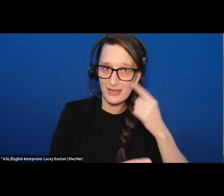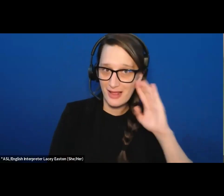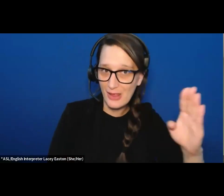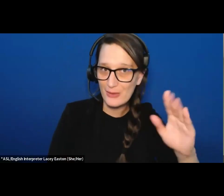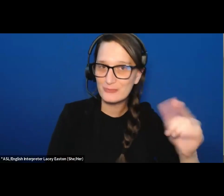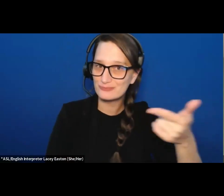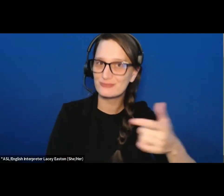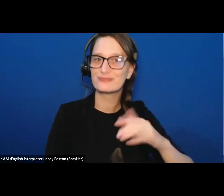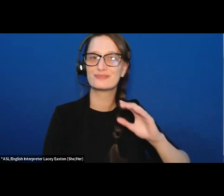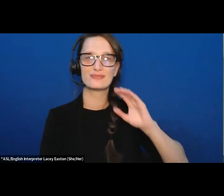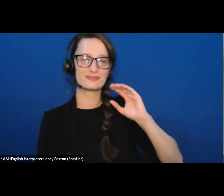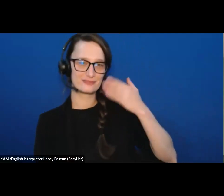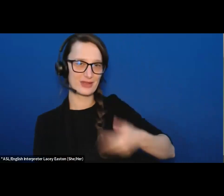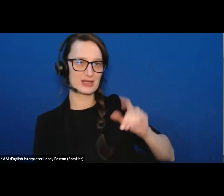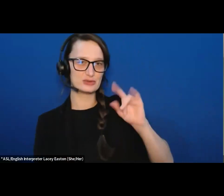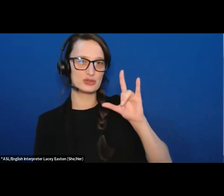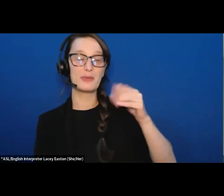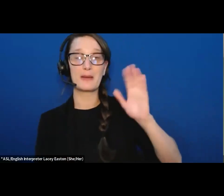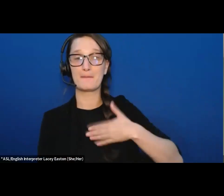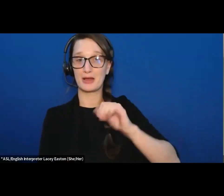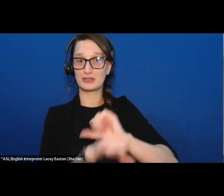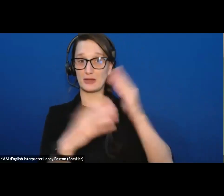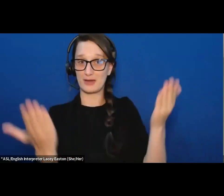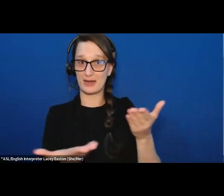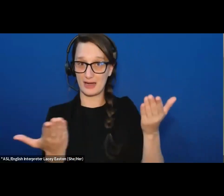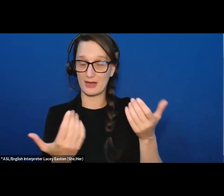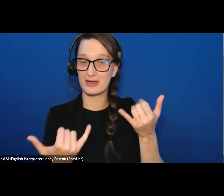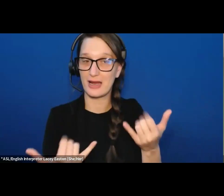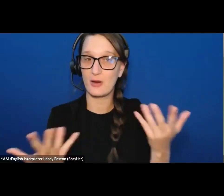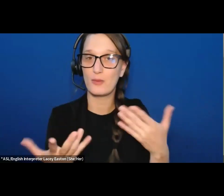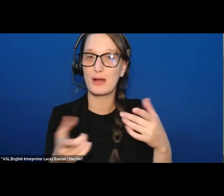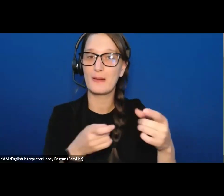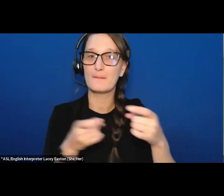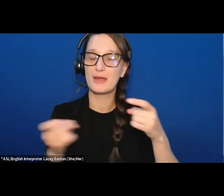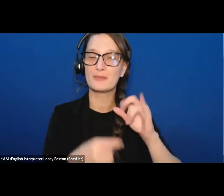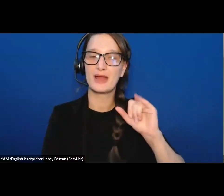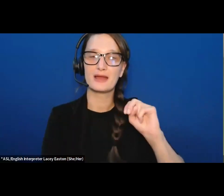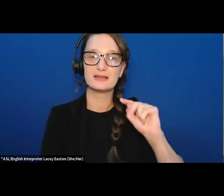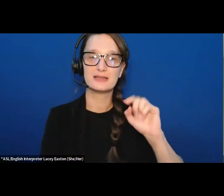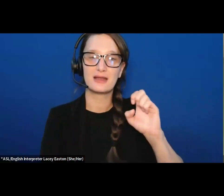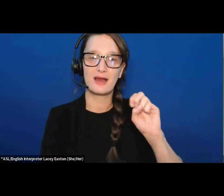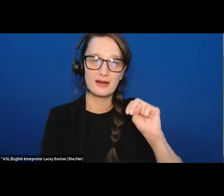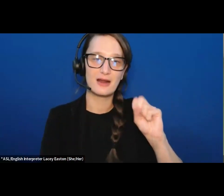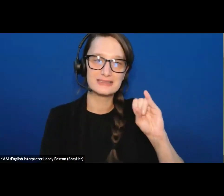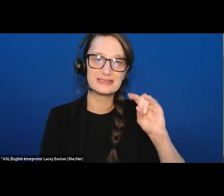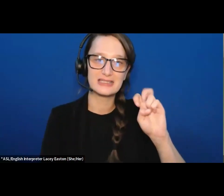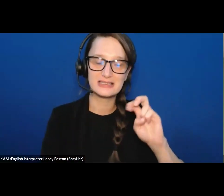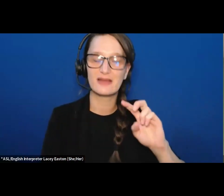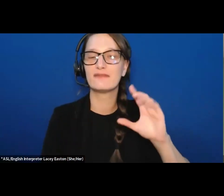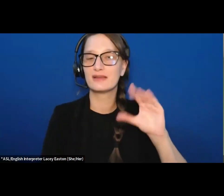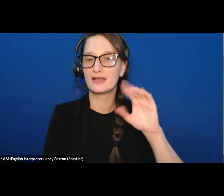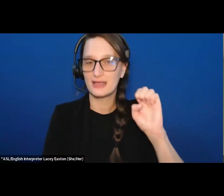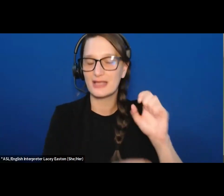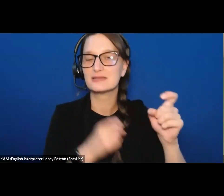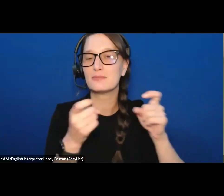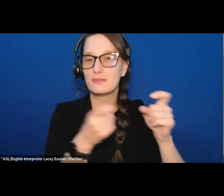Good morning. My job now at Ulta is the manager of the intensive case management unit. So I do all the 1 to 25s, 1 to